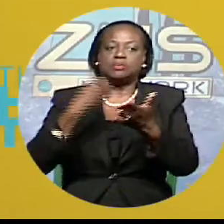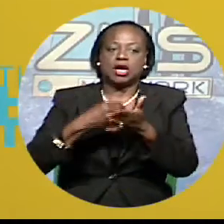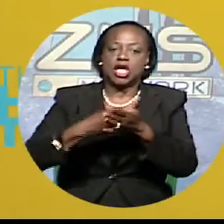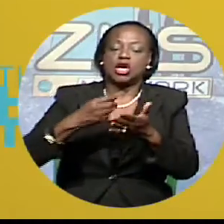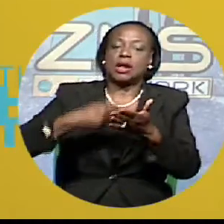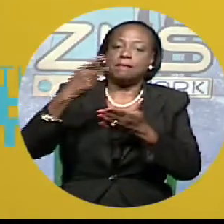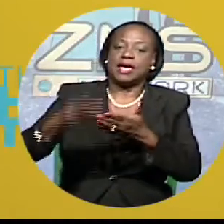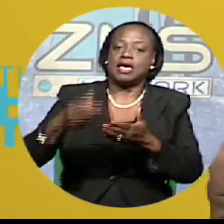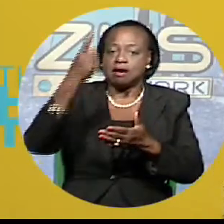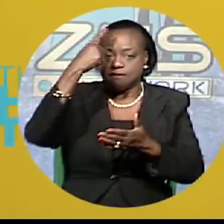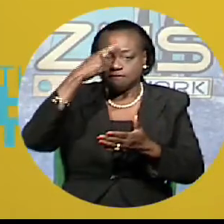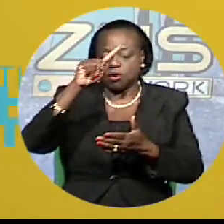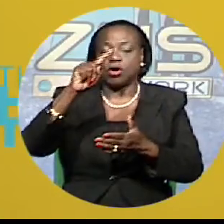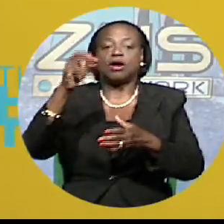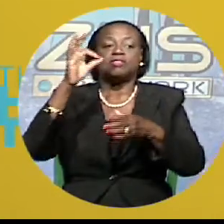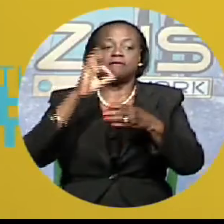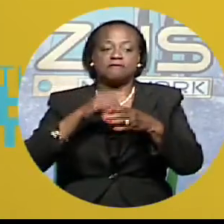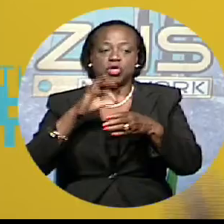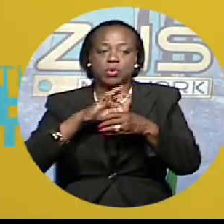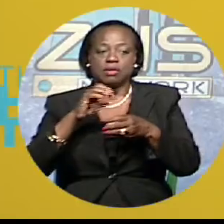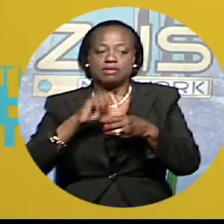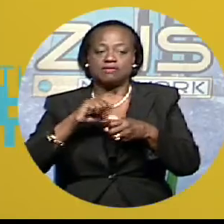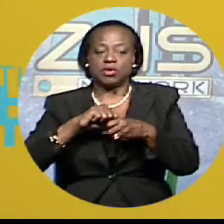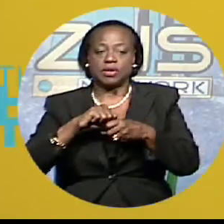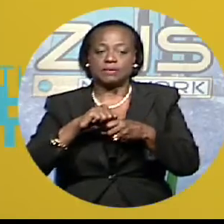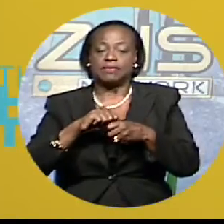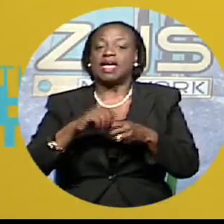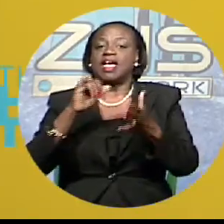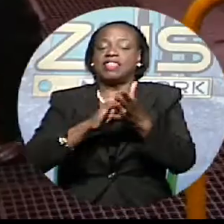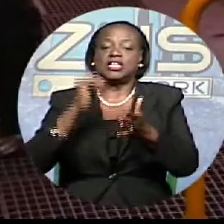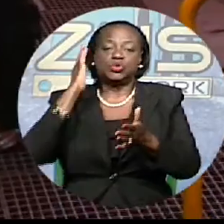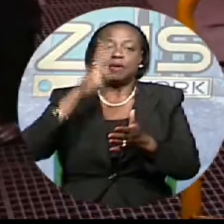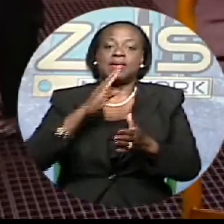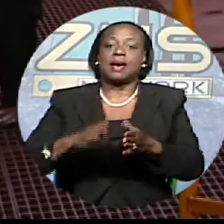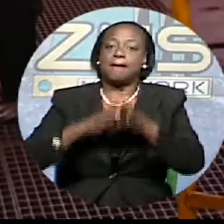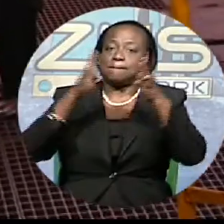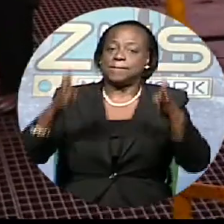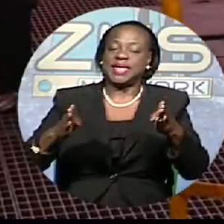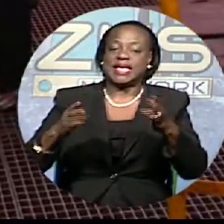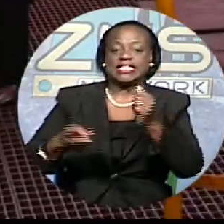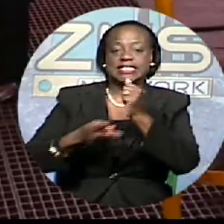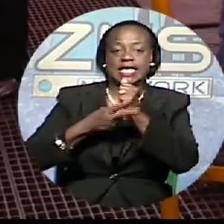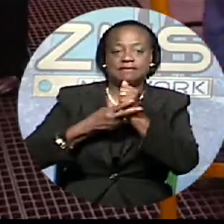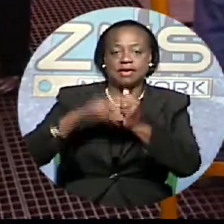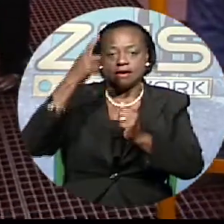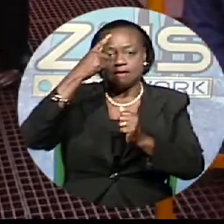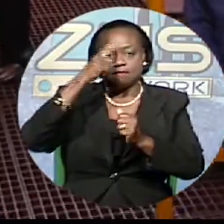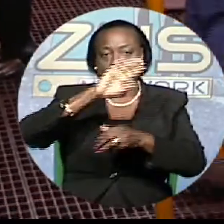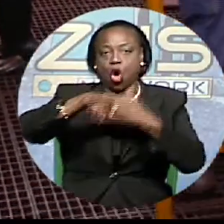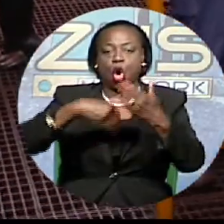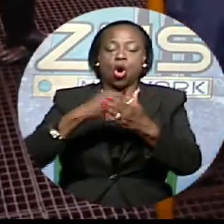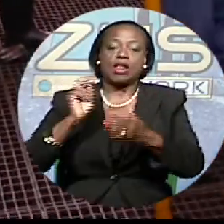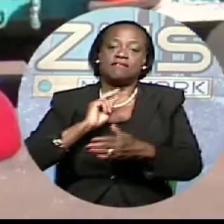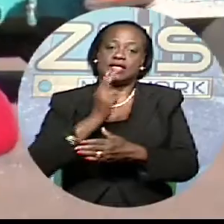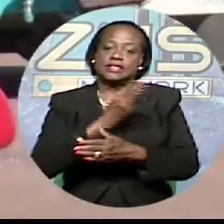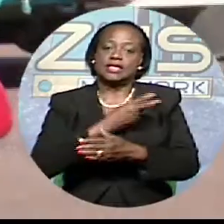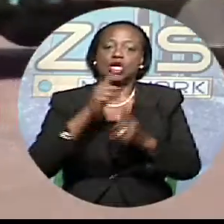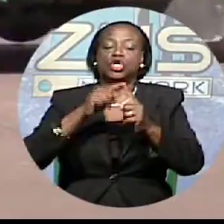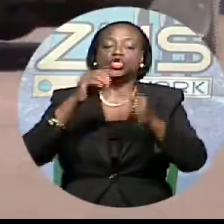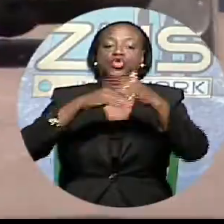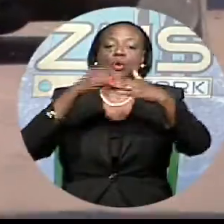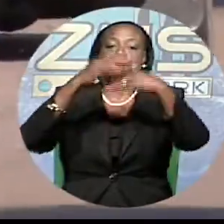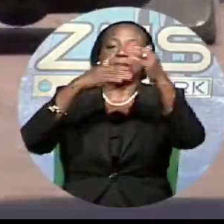time, which is going to be a tremendous savings to all of us. To build on those savings, Miller says he hopes to